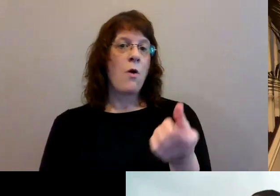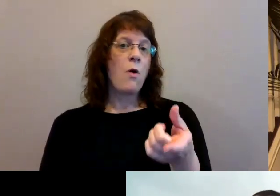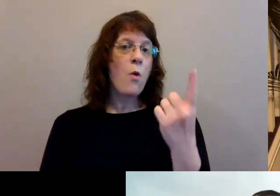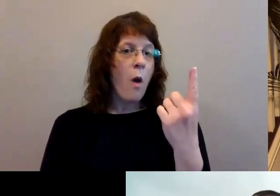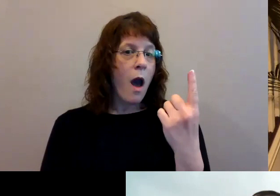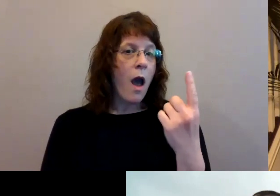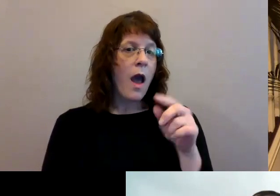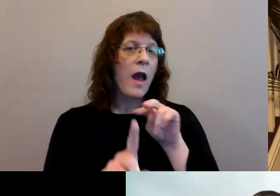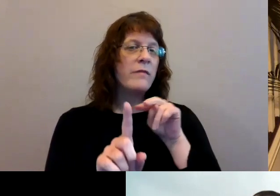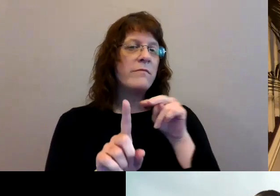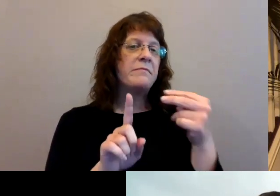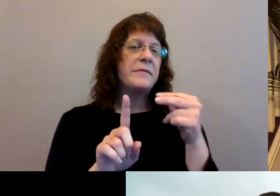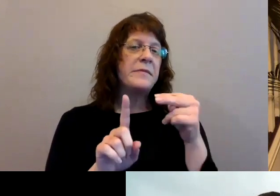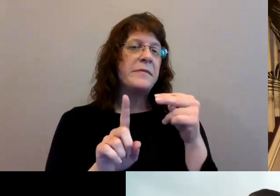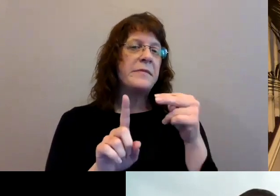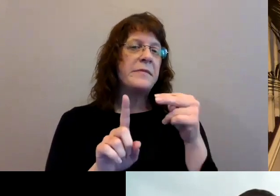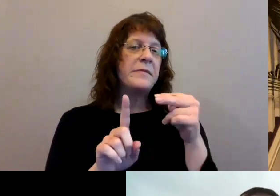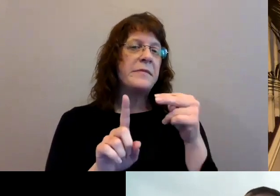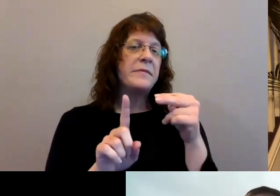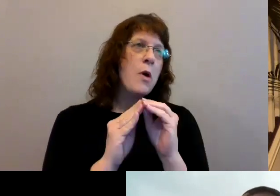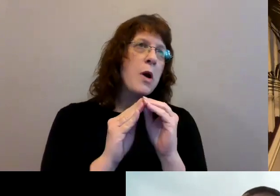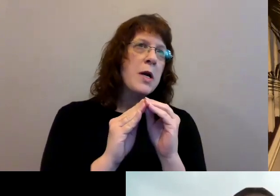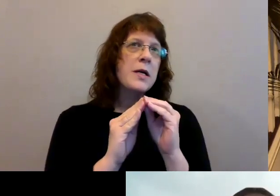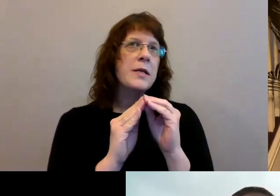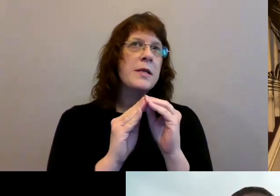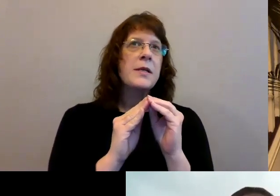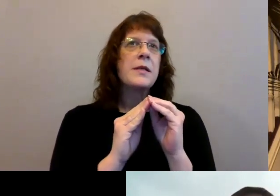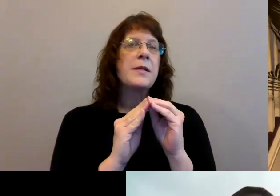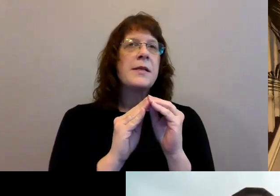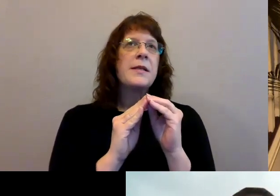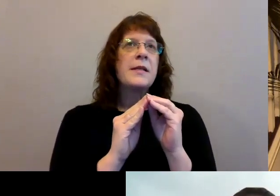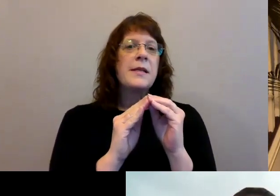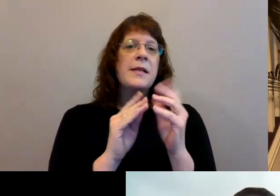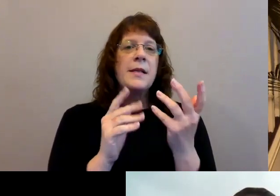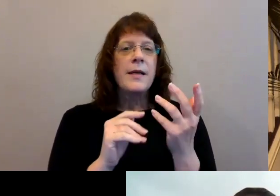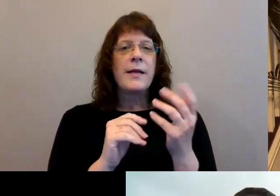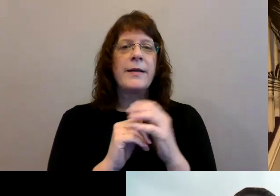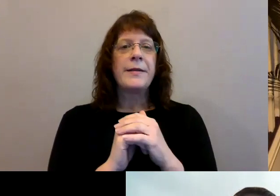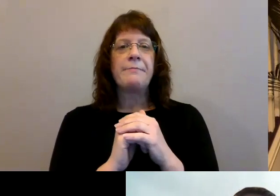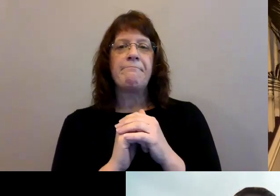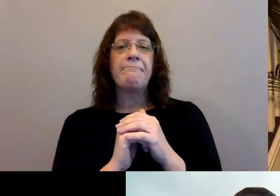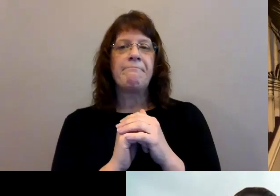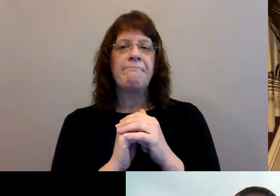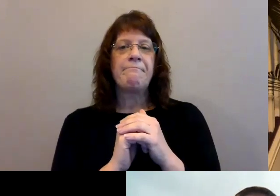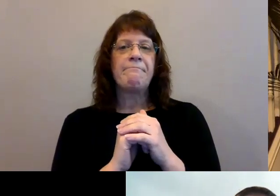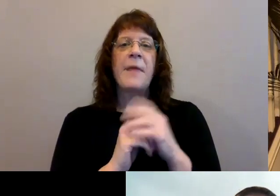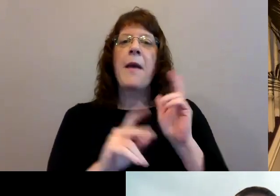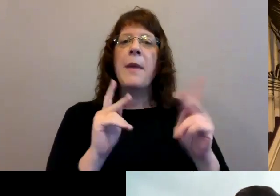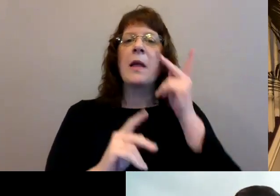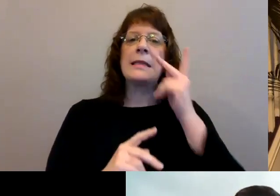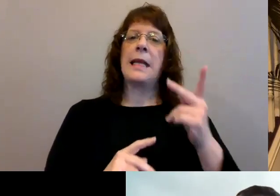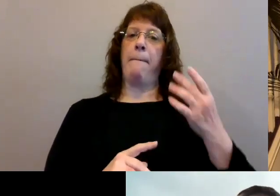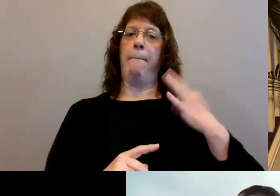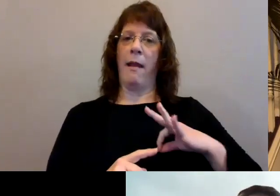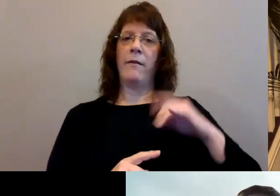is more utilitarian view, I guess, where people see a benefit to